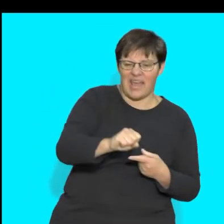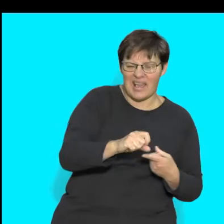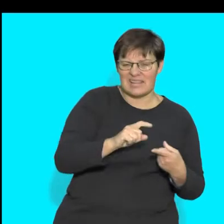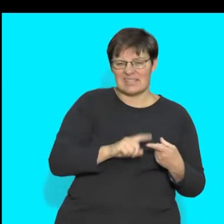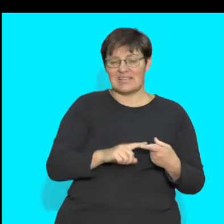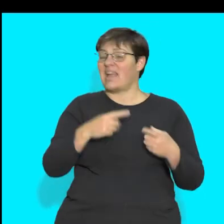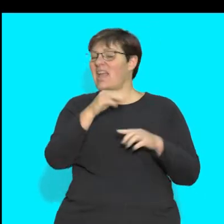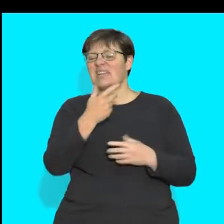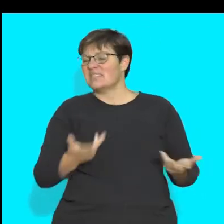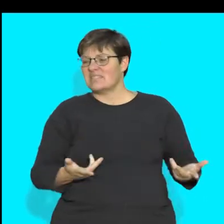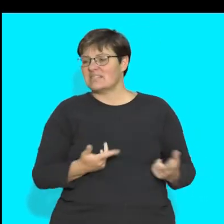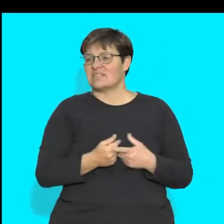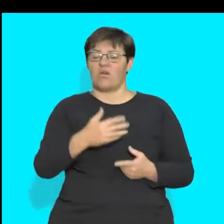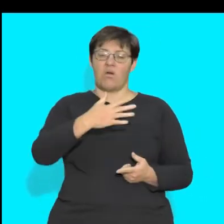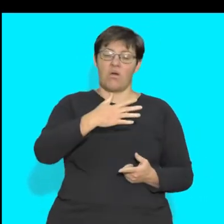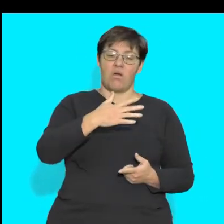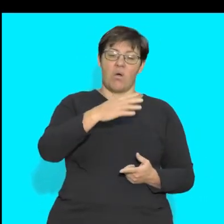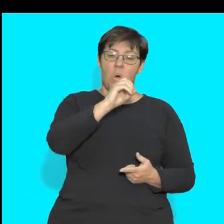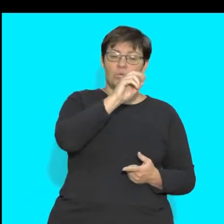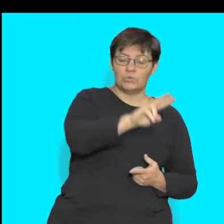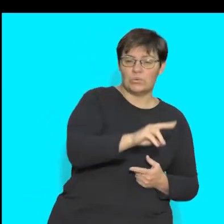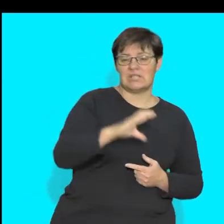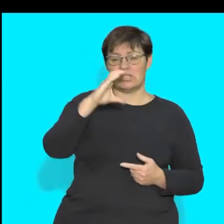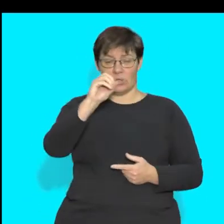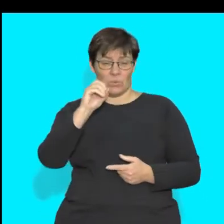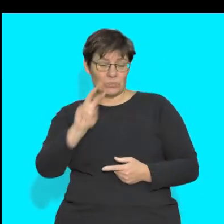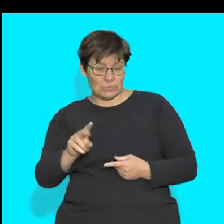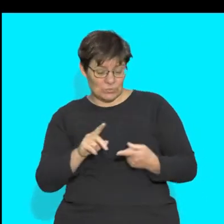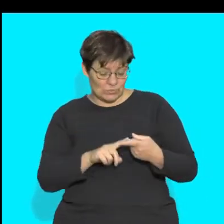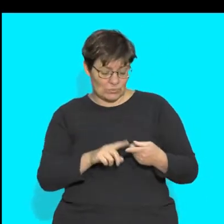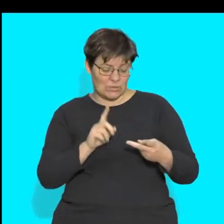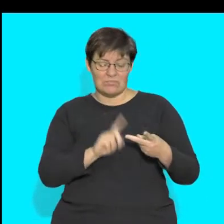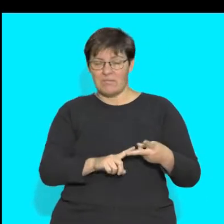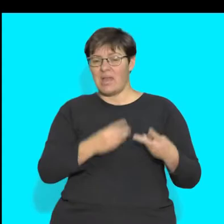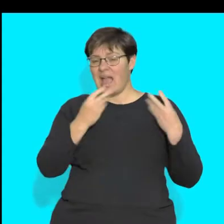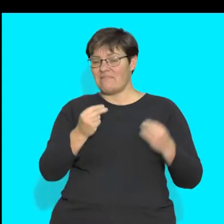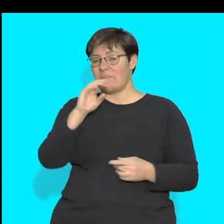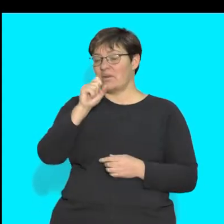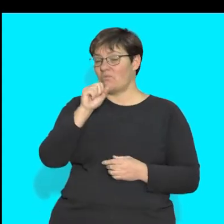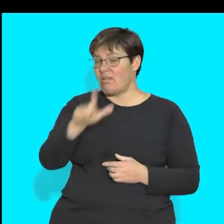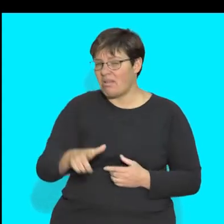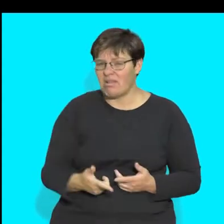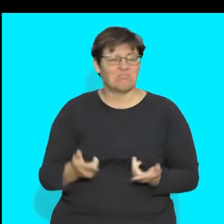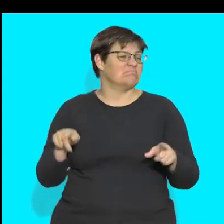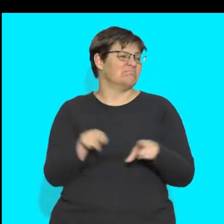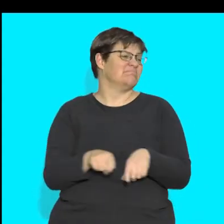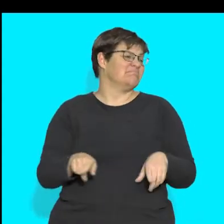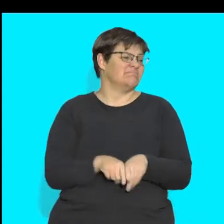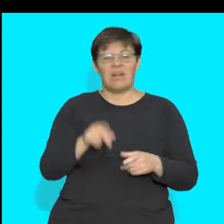my gases? Oxygen and carbon dioxide. And I'm going to have some minerals. What are my minerals? What